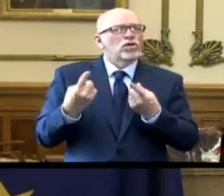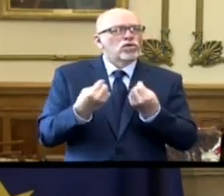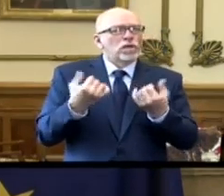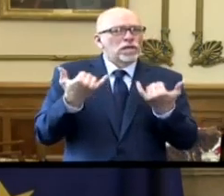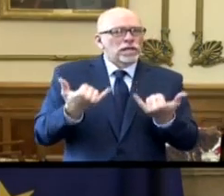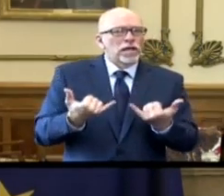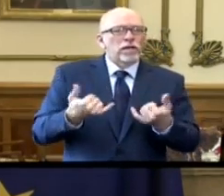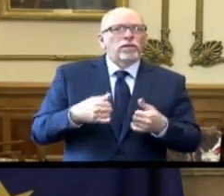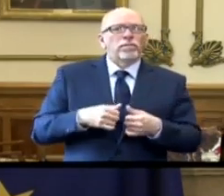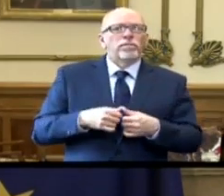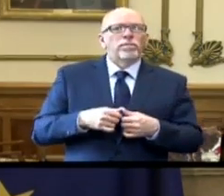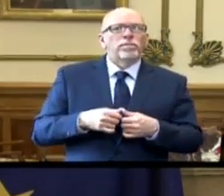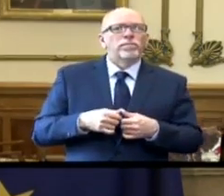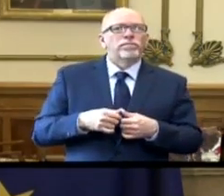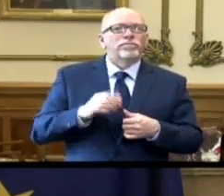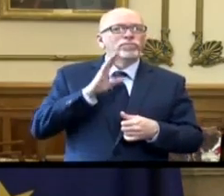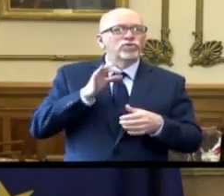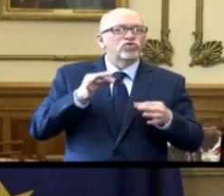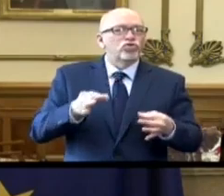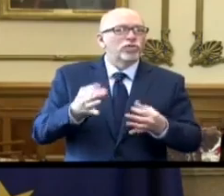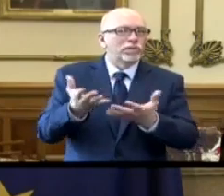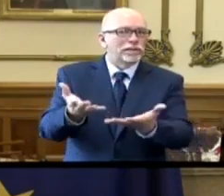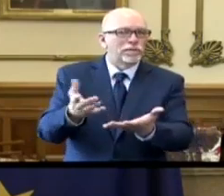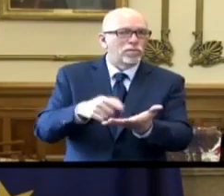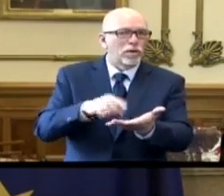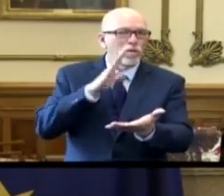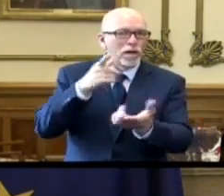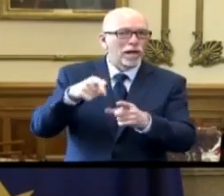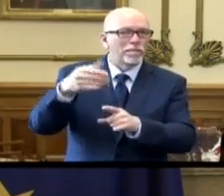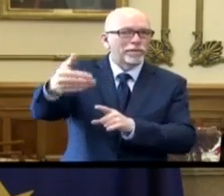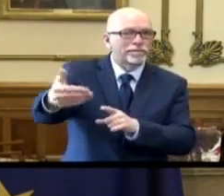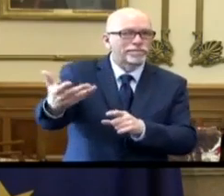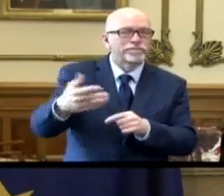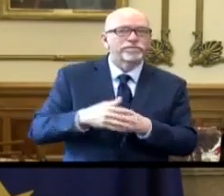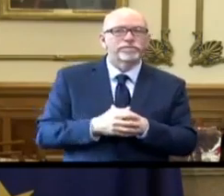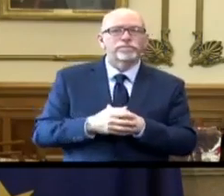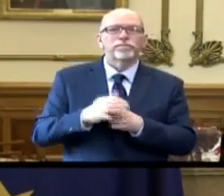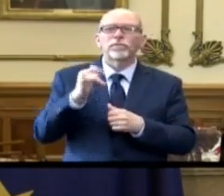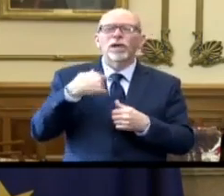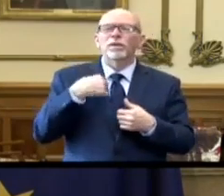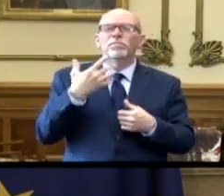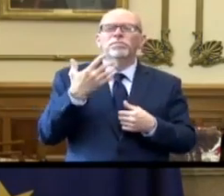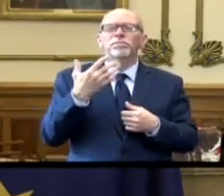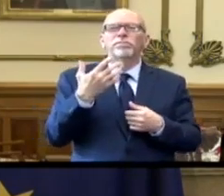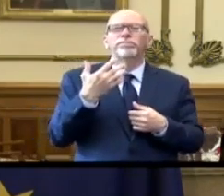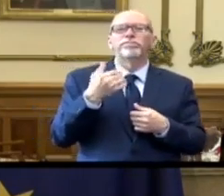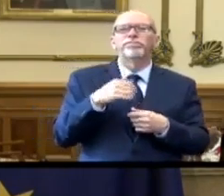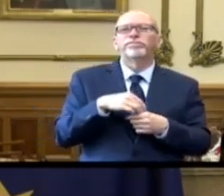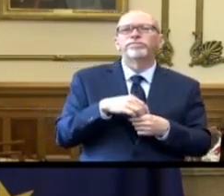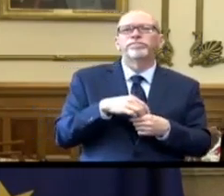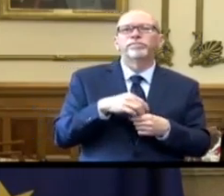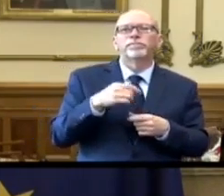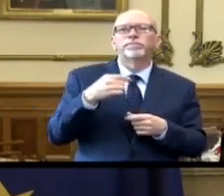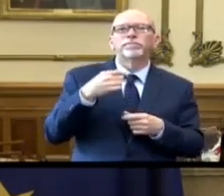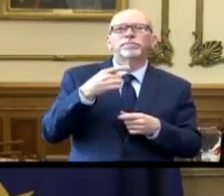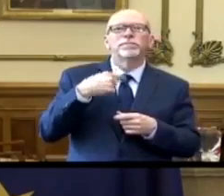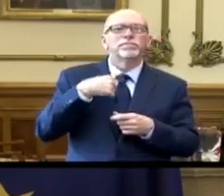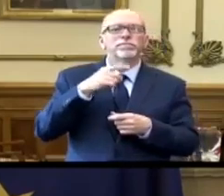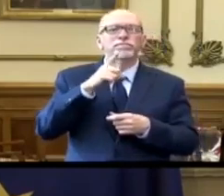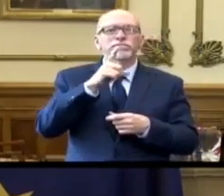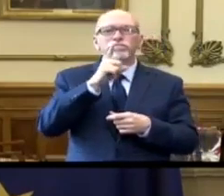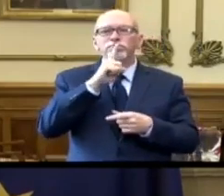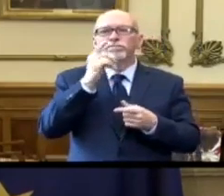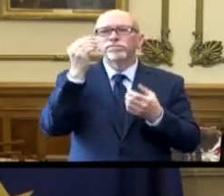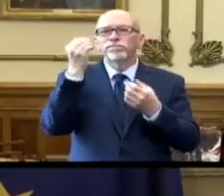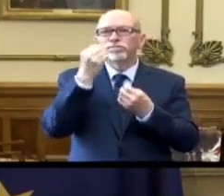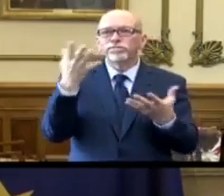now is going to determine that. And so that's why, and I'm not going to release the timeline today